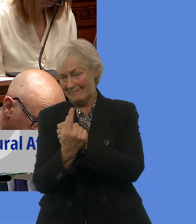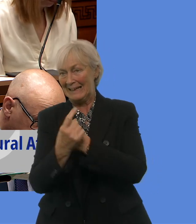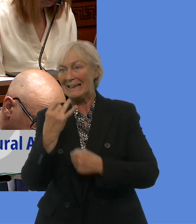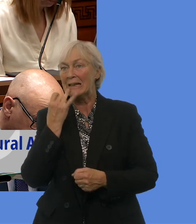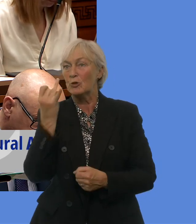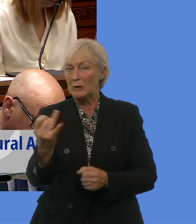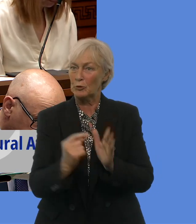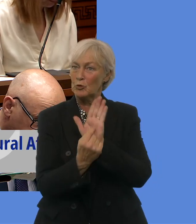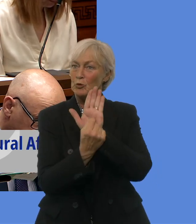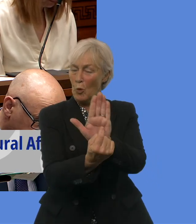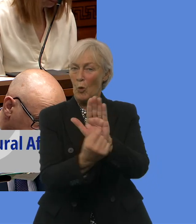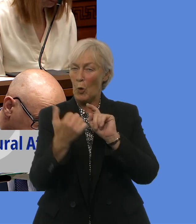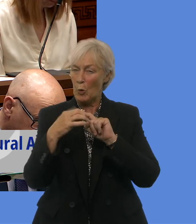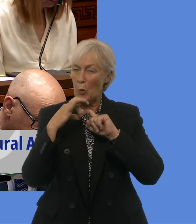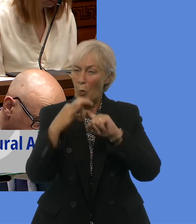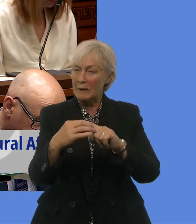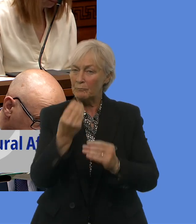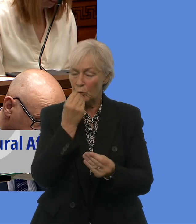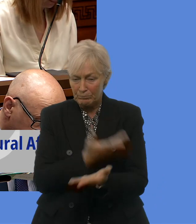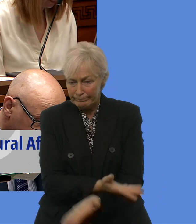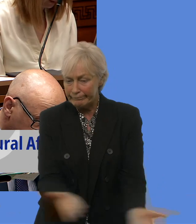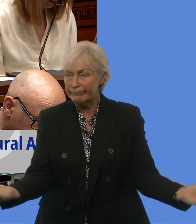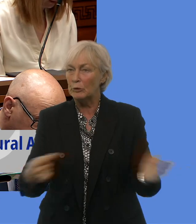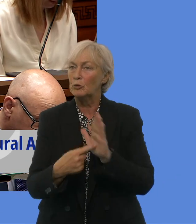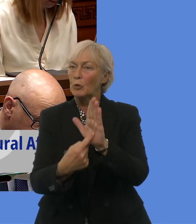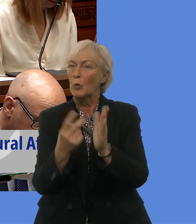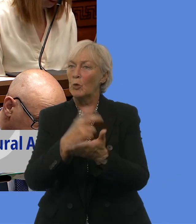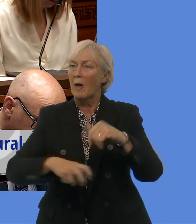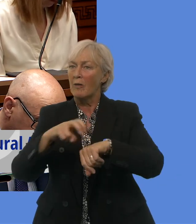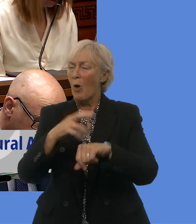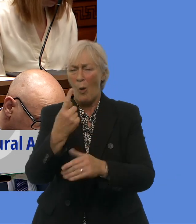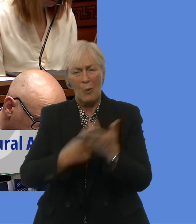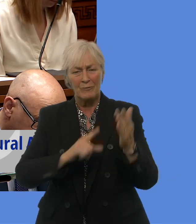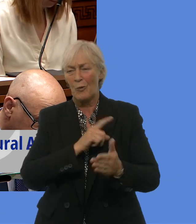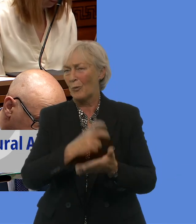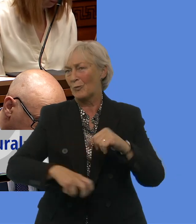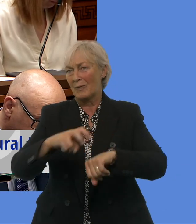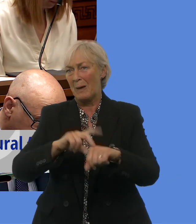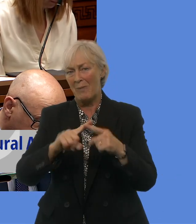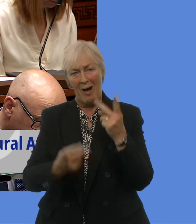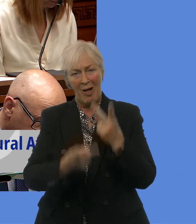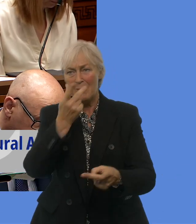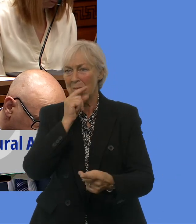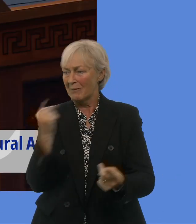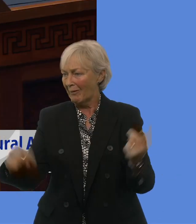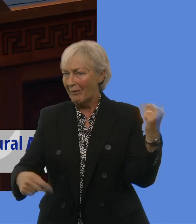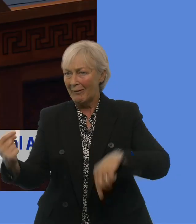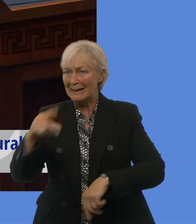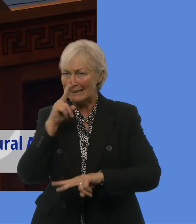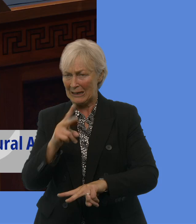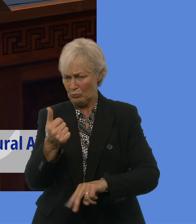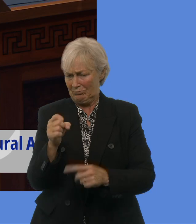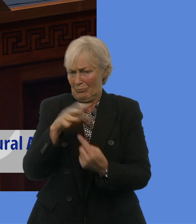to showcase the excellent quality food that we have here in Northern Ireland, not just to people from Northern Ireland, but on a wider platform. And I think it's important that we do